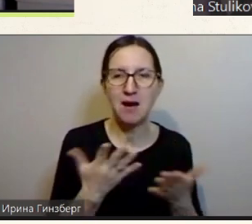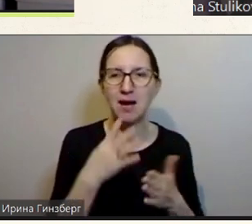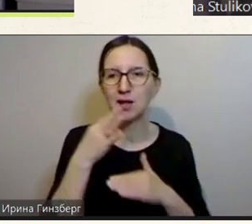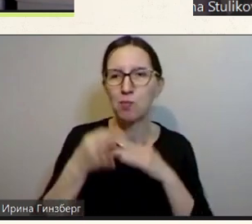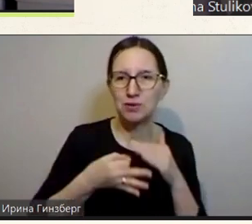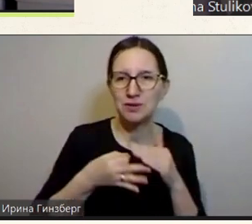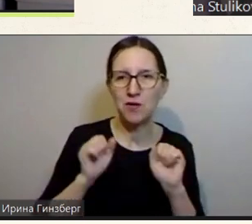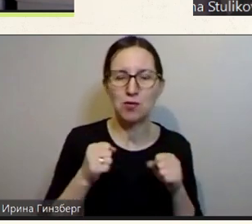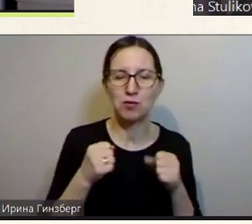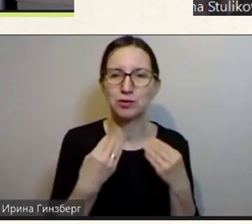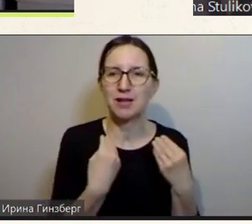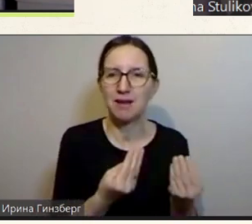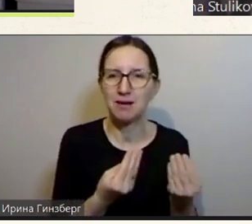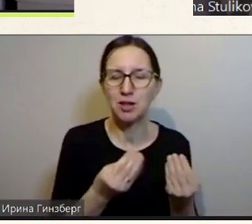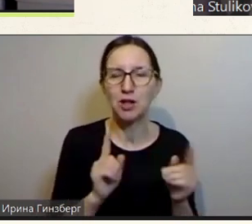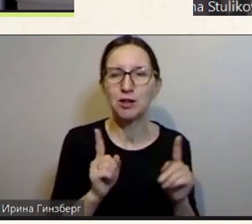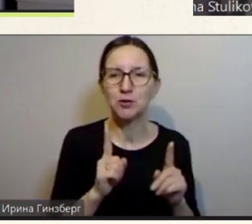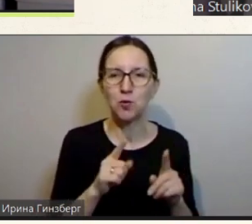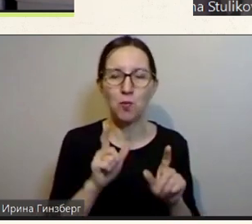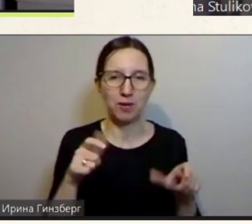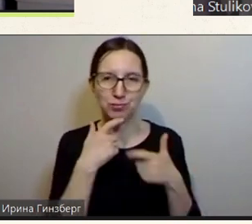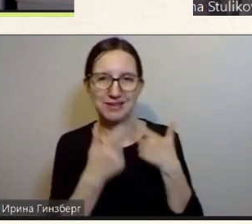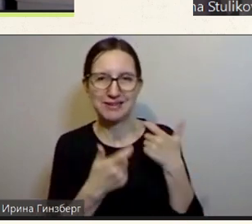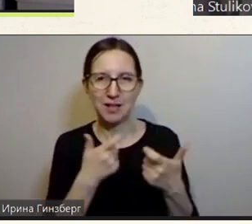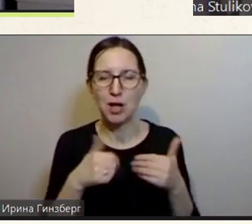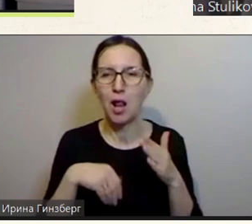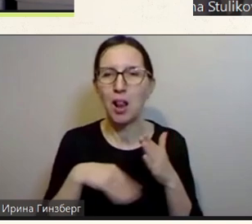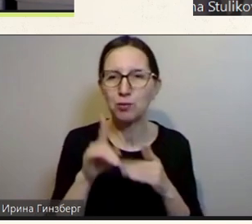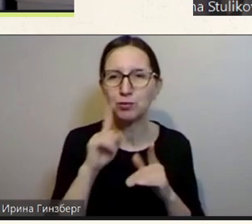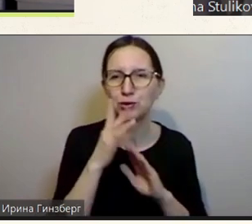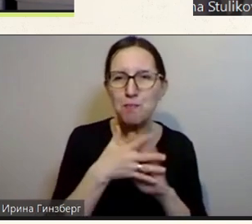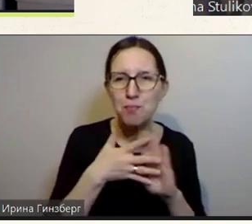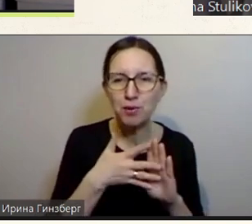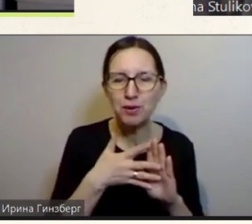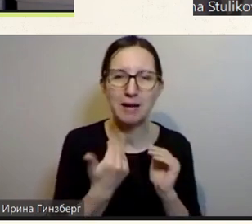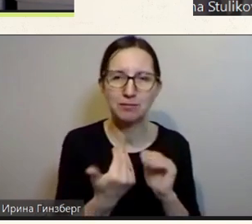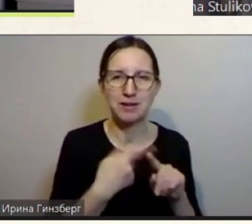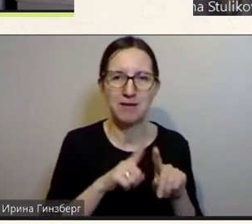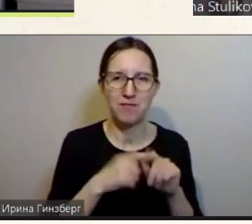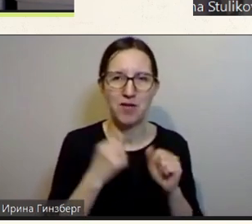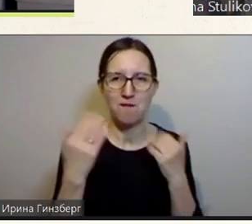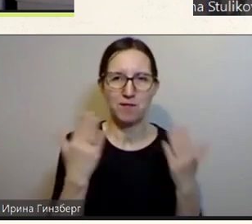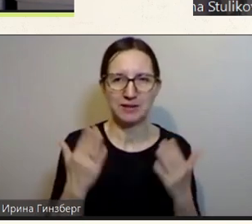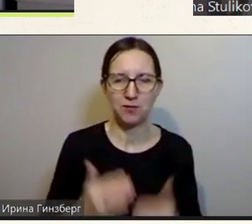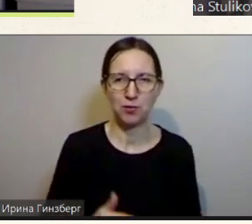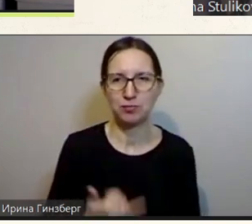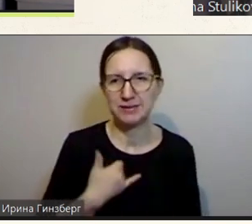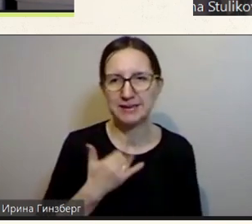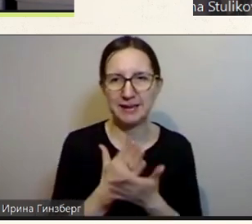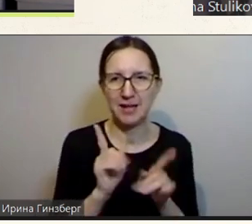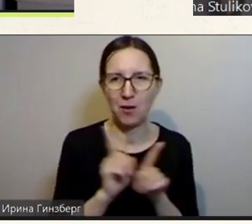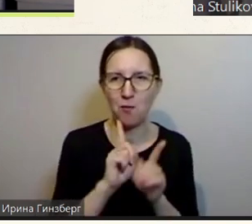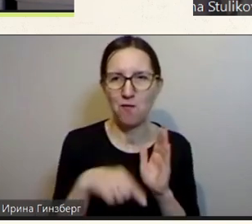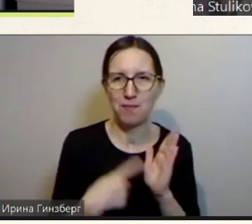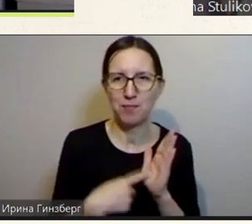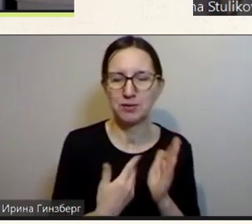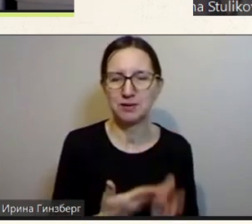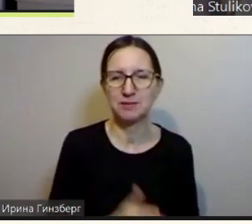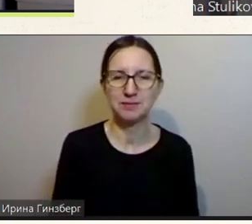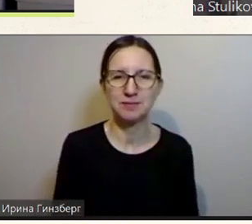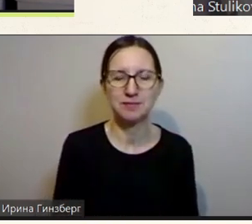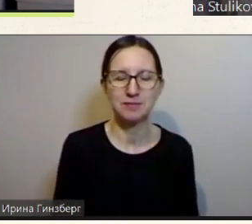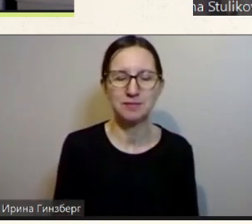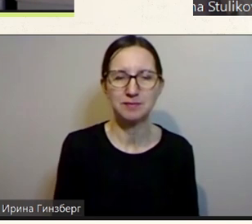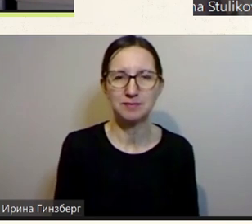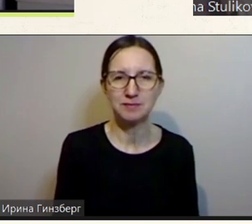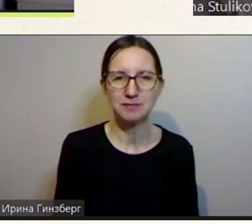question connected to that. Can you give any hints to the artists or to the viewers